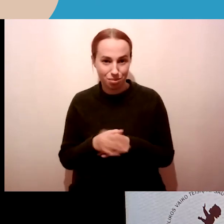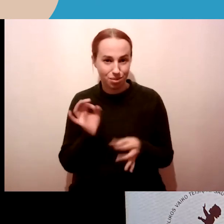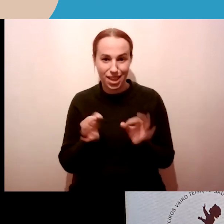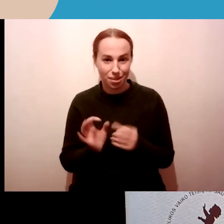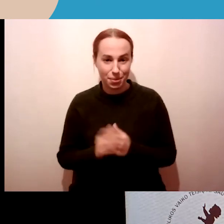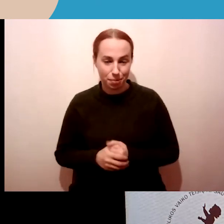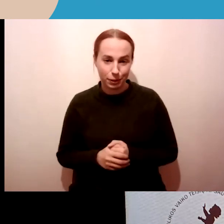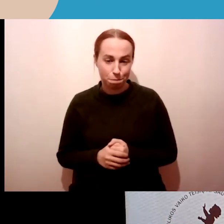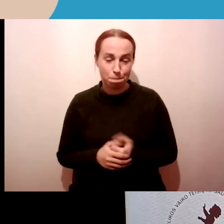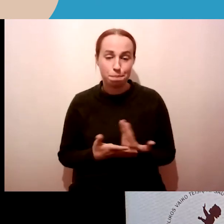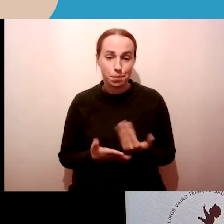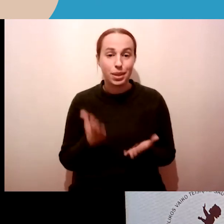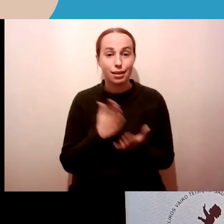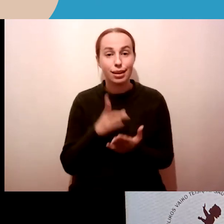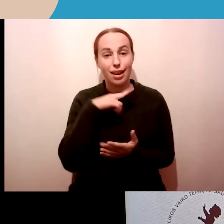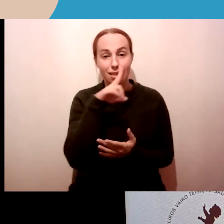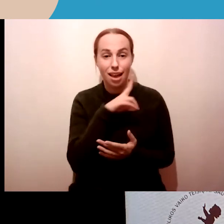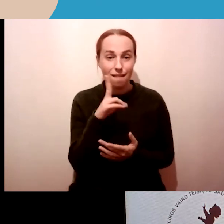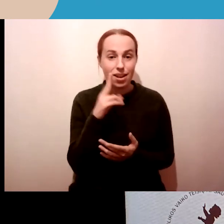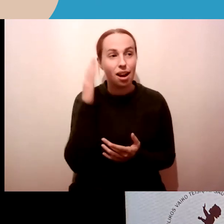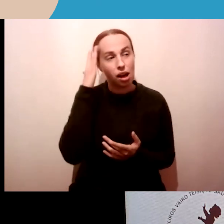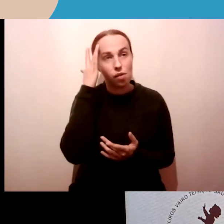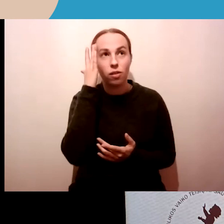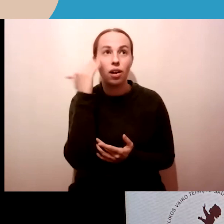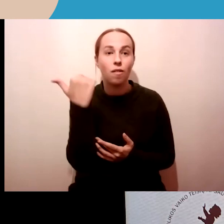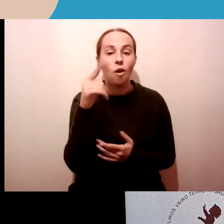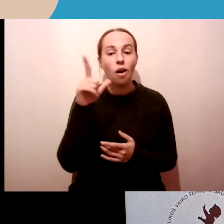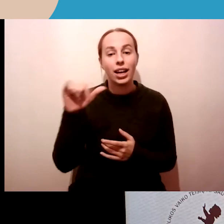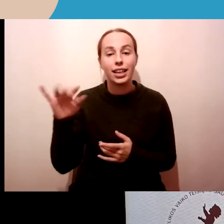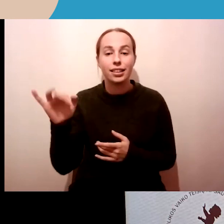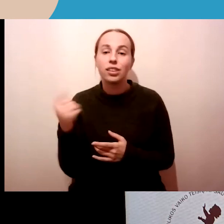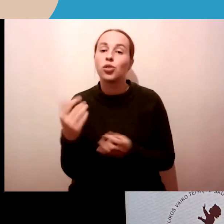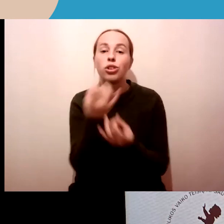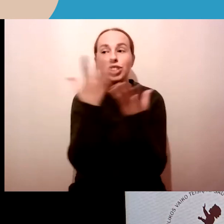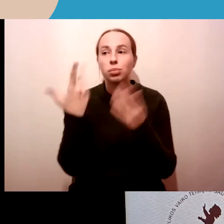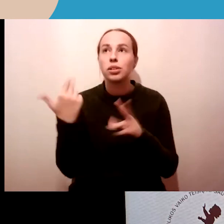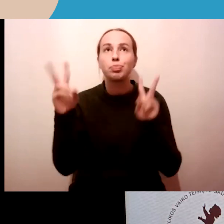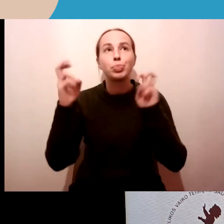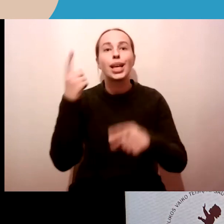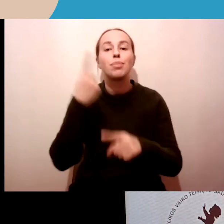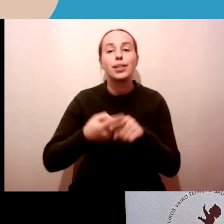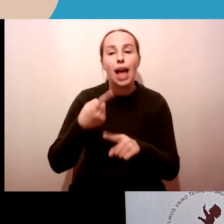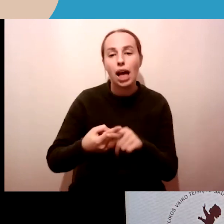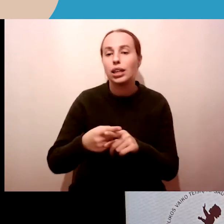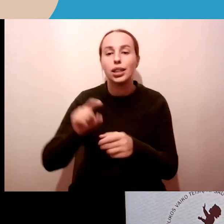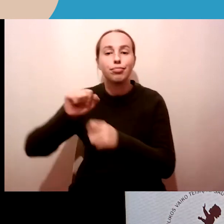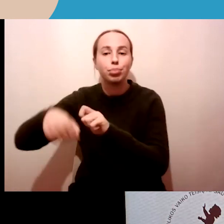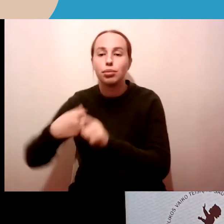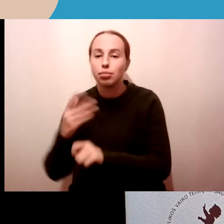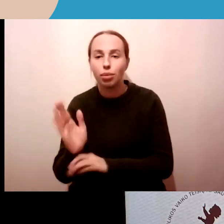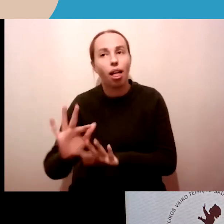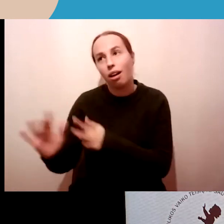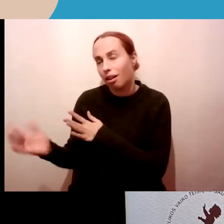to the adults to learn about sexual education, and some parents think